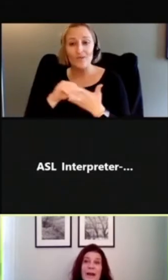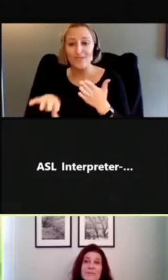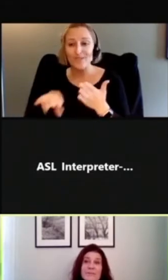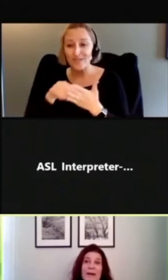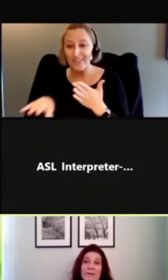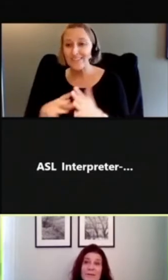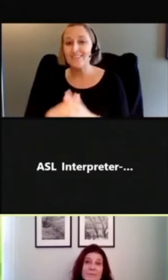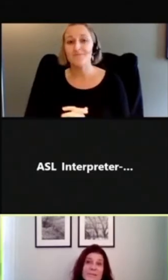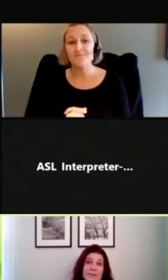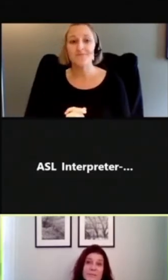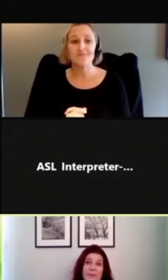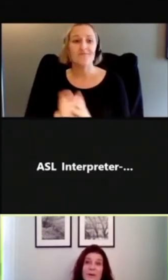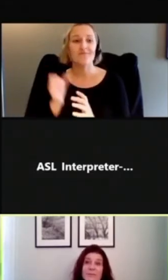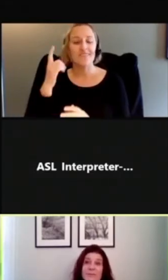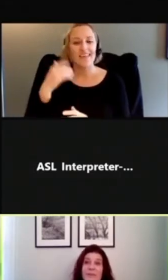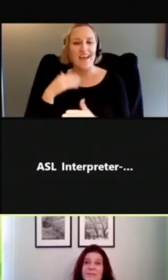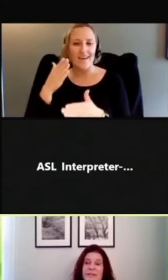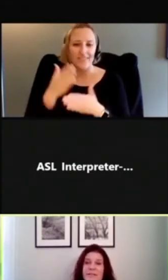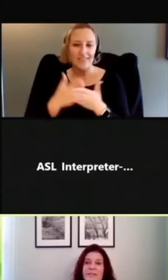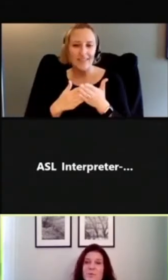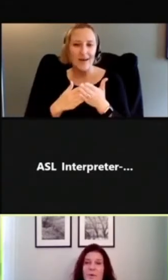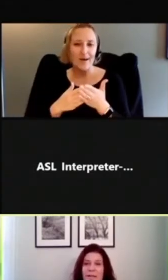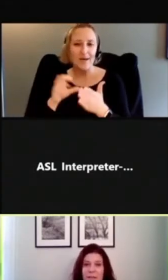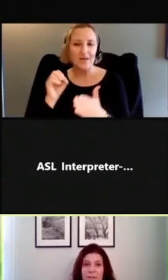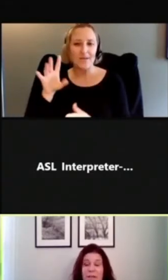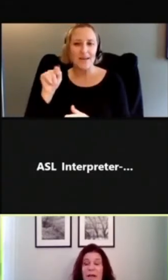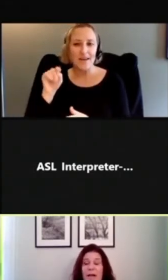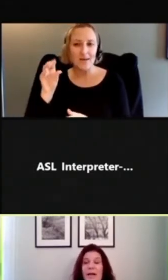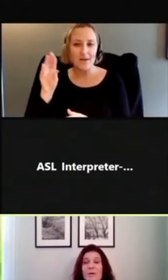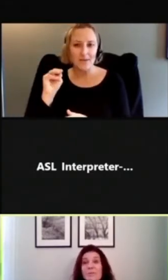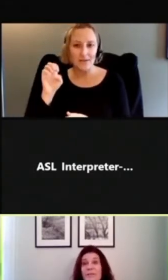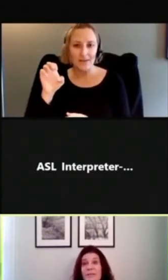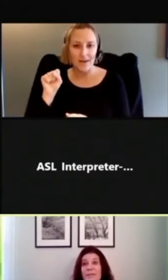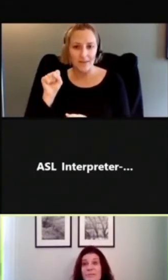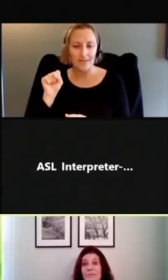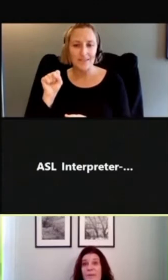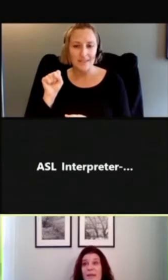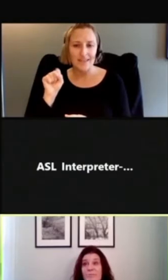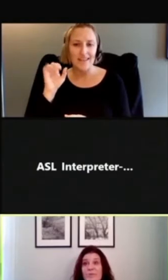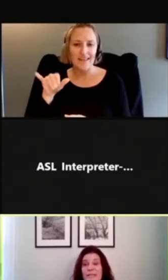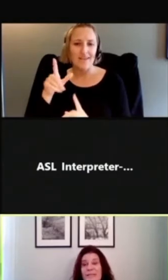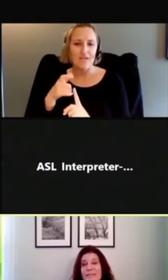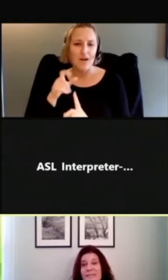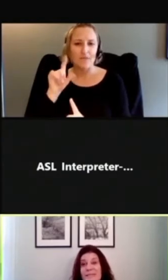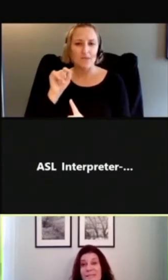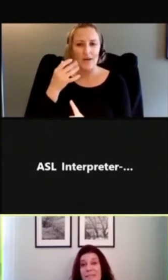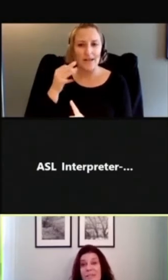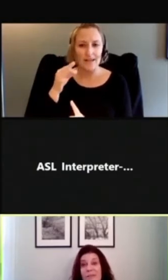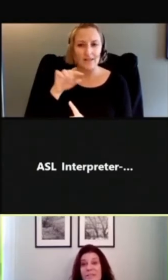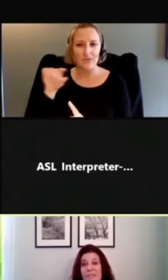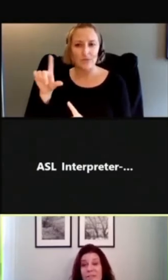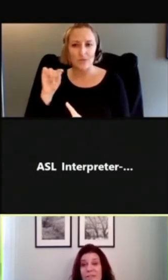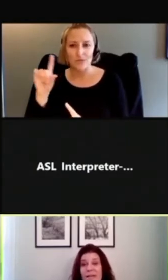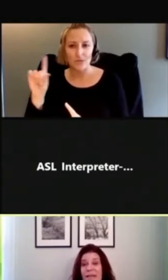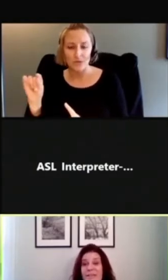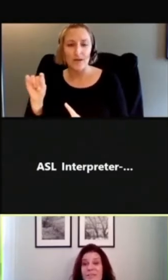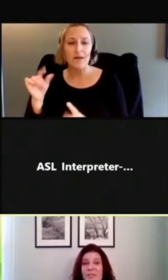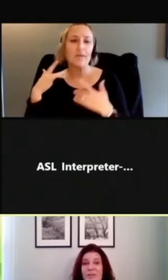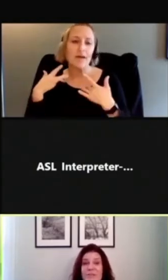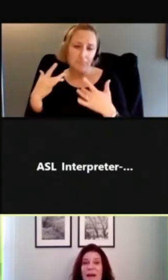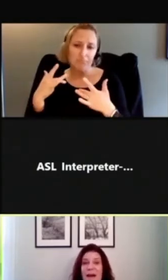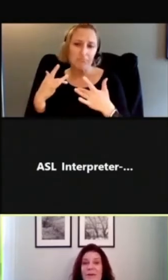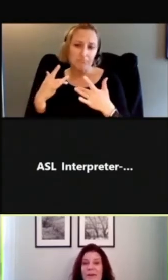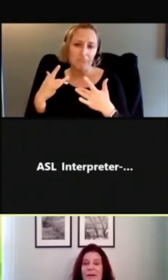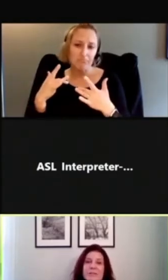So we do have some outcomes. These are from our 2019-20 year, but really these remain pretty consistent year to year